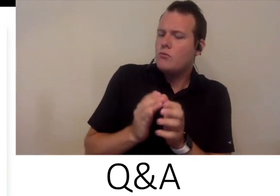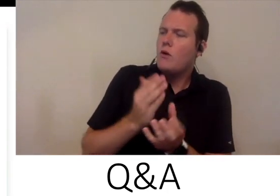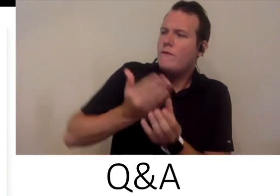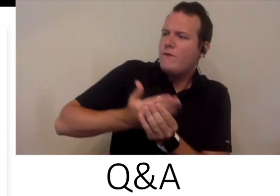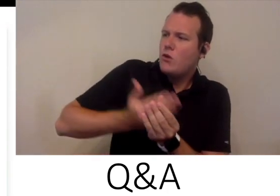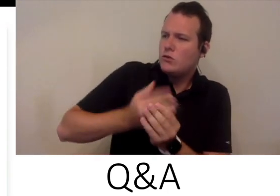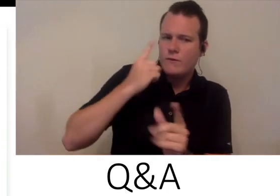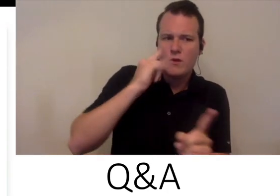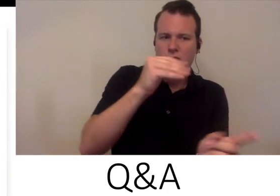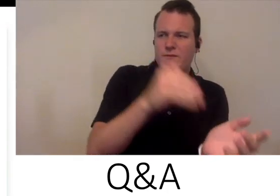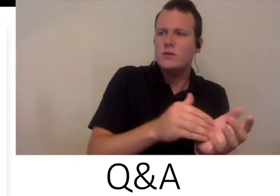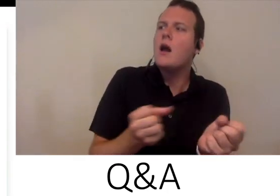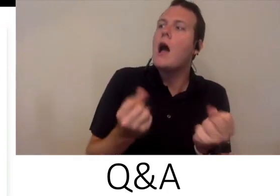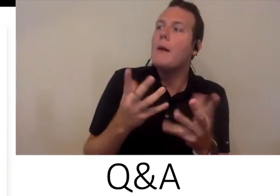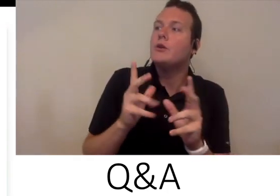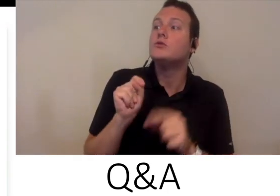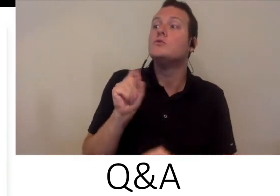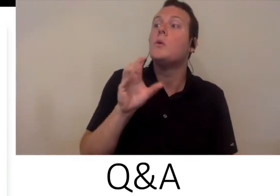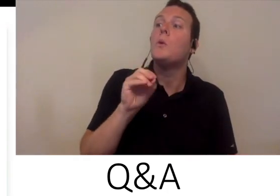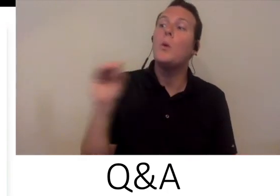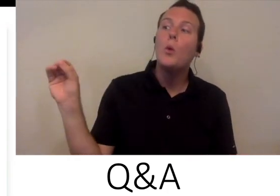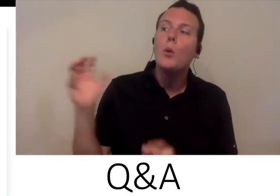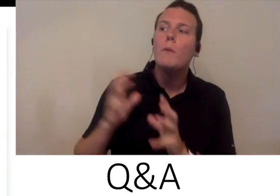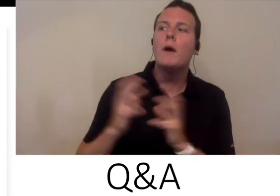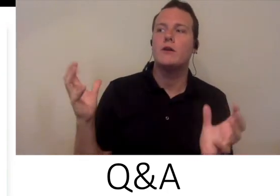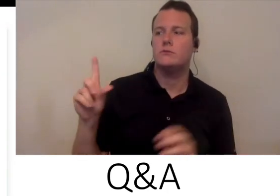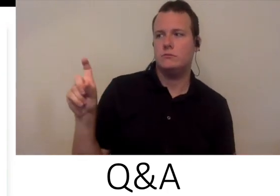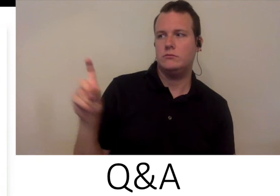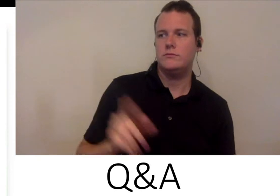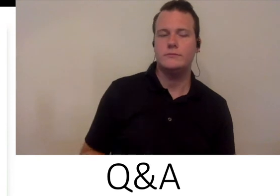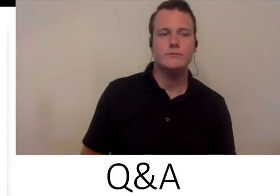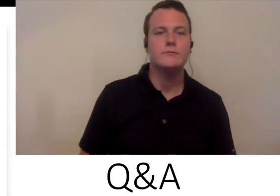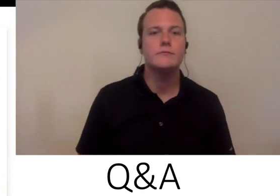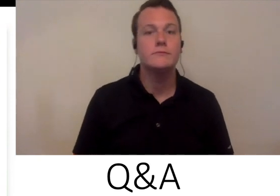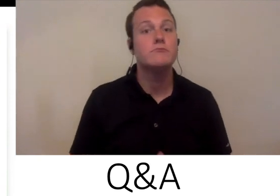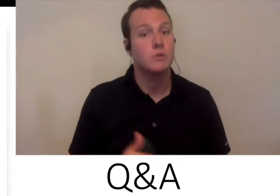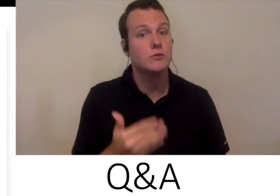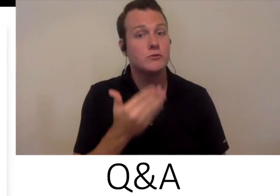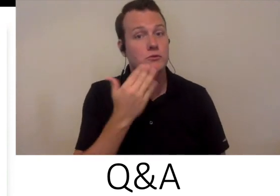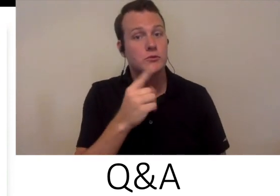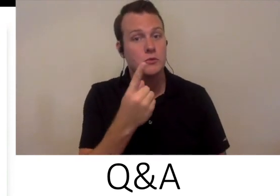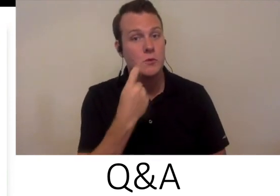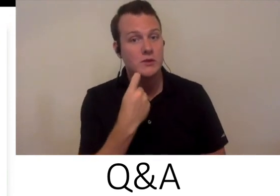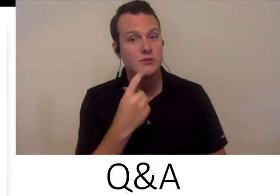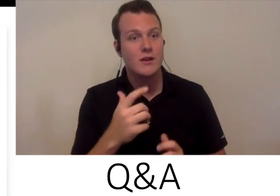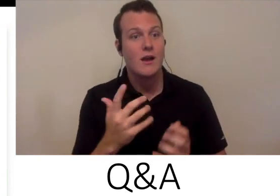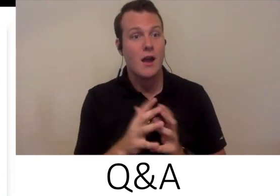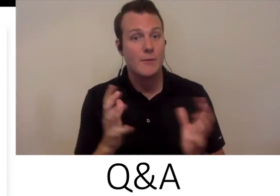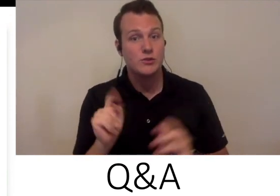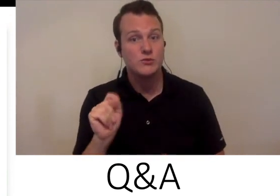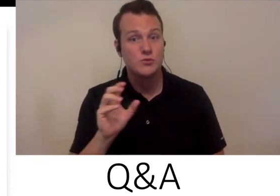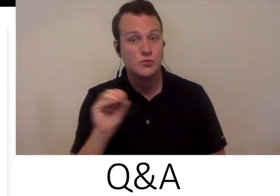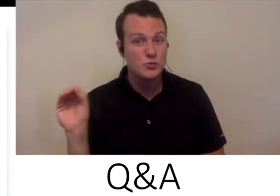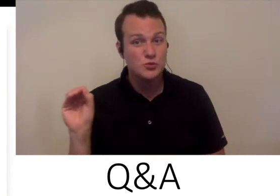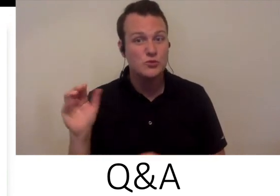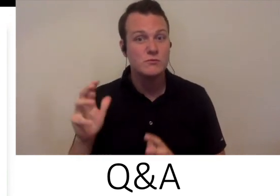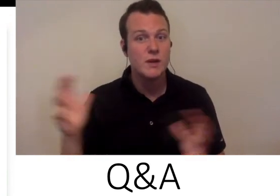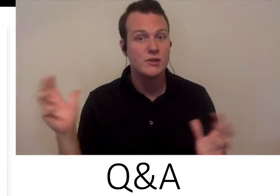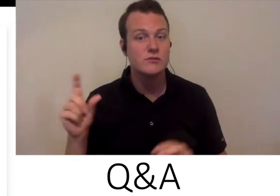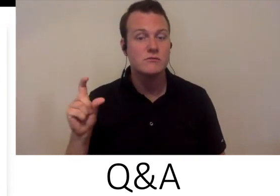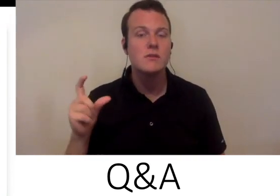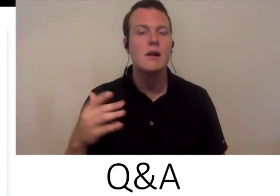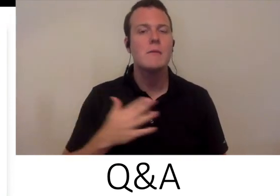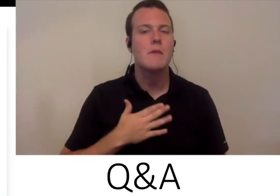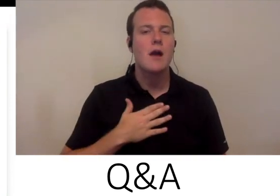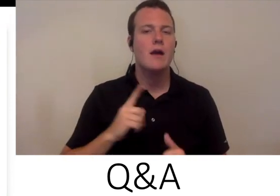is too much? Great question. How much is too much? What I would do in my